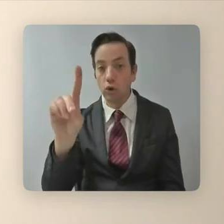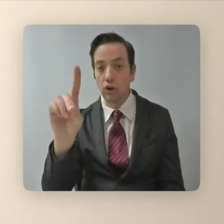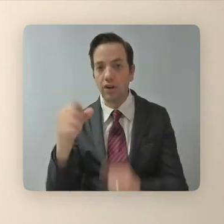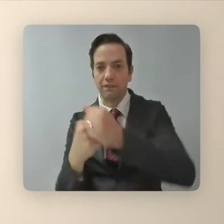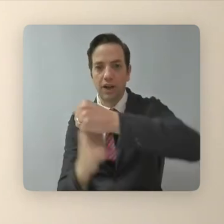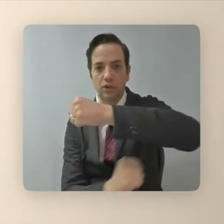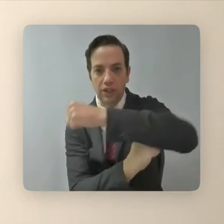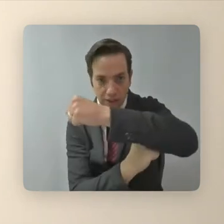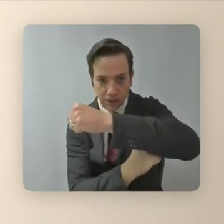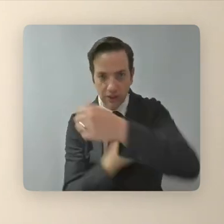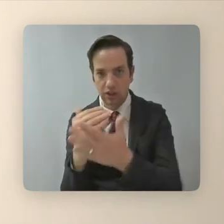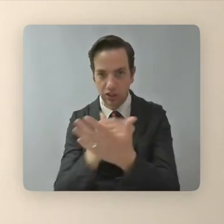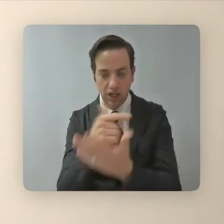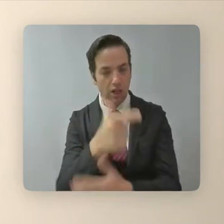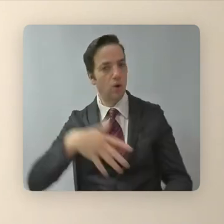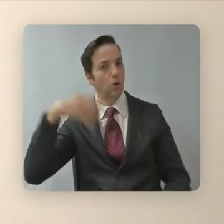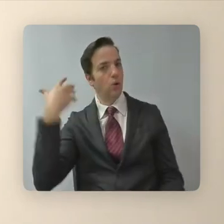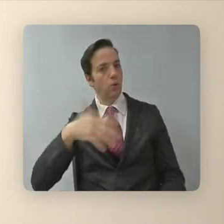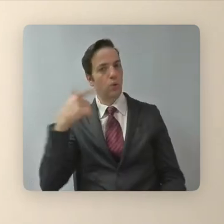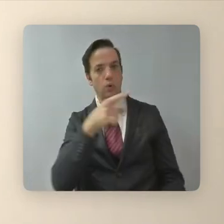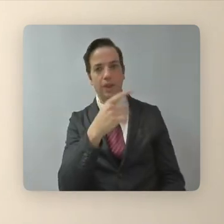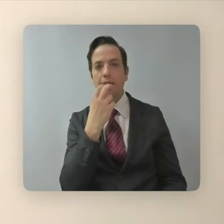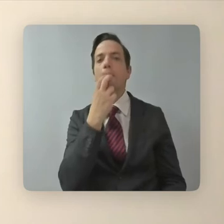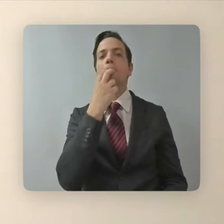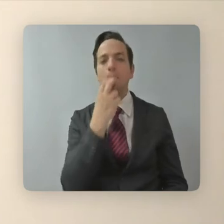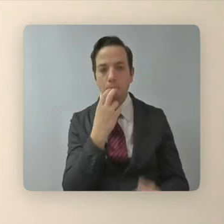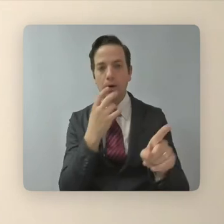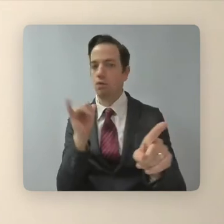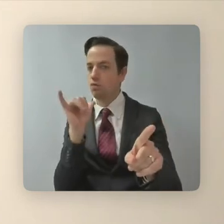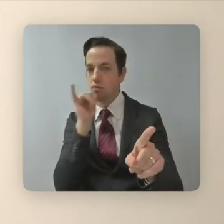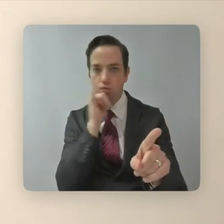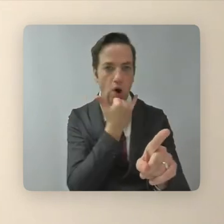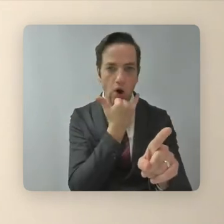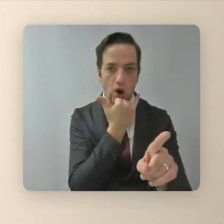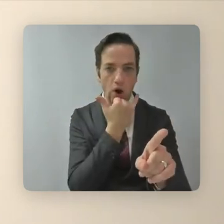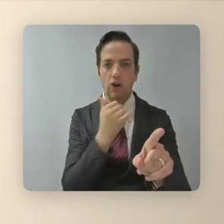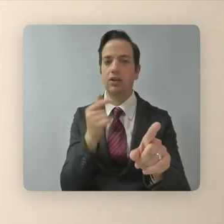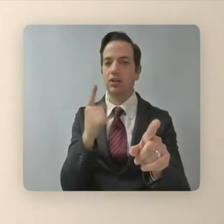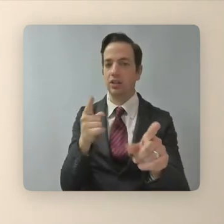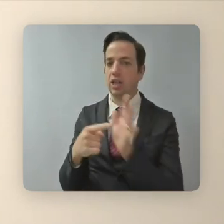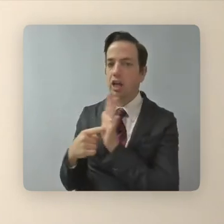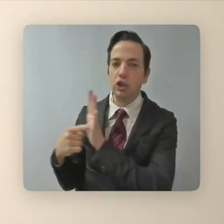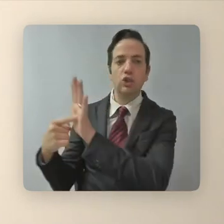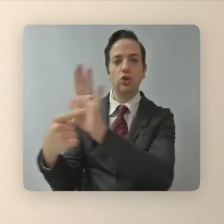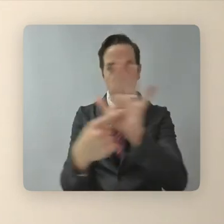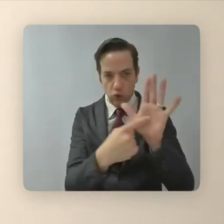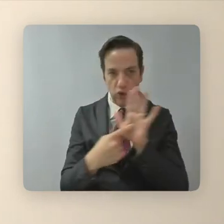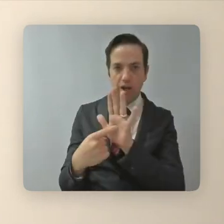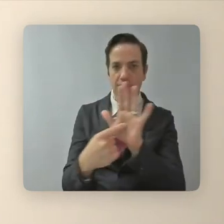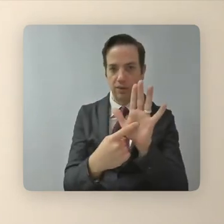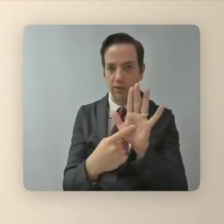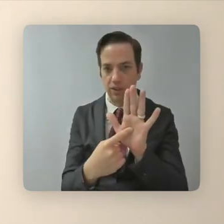you know, blew the whistle and really kind of tooted the horn for